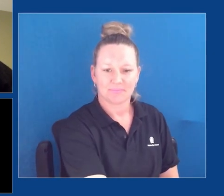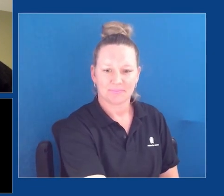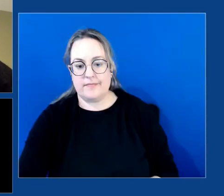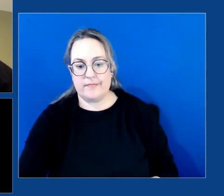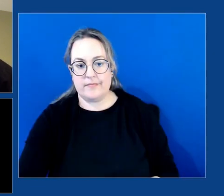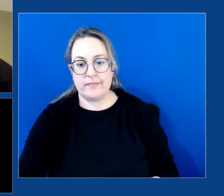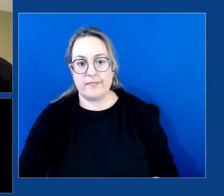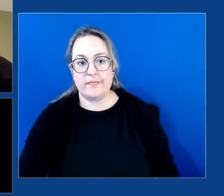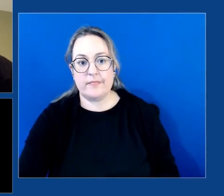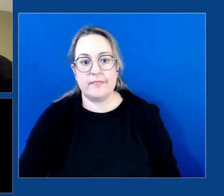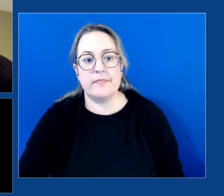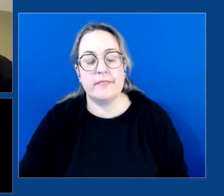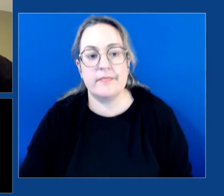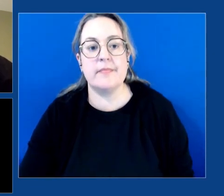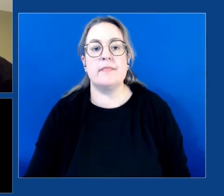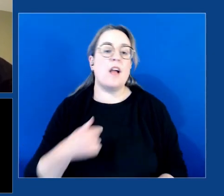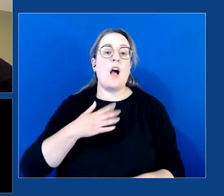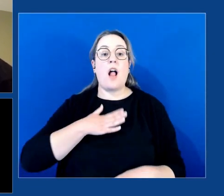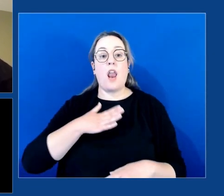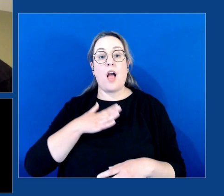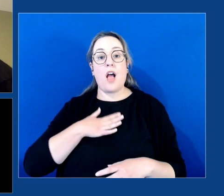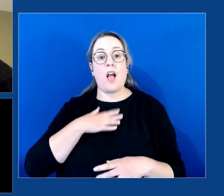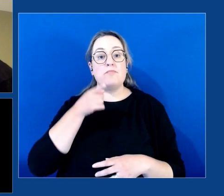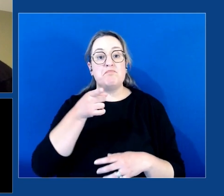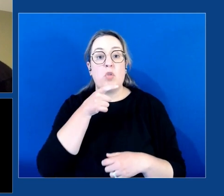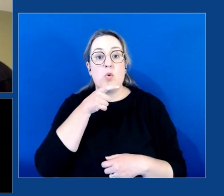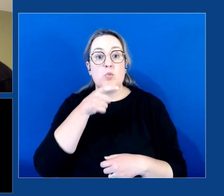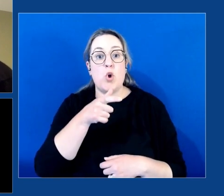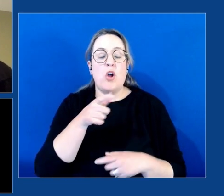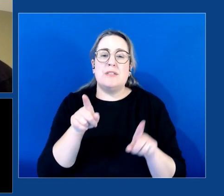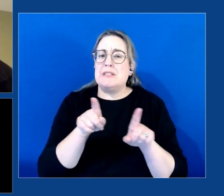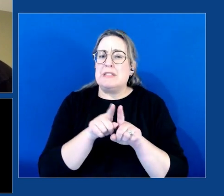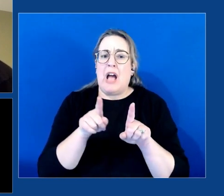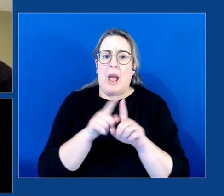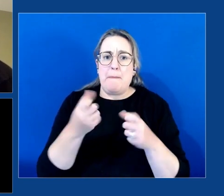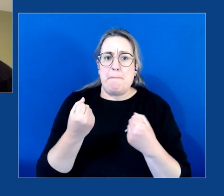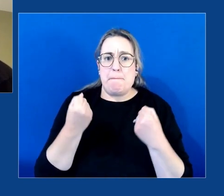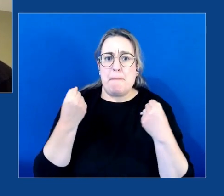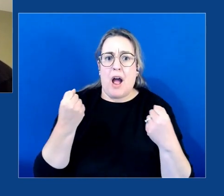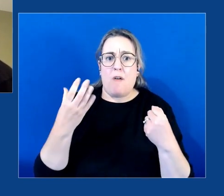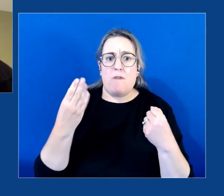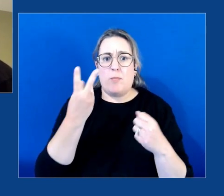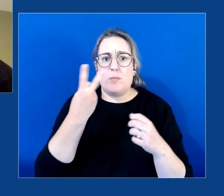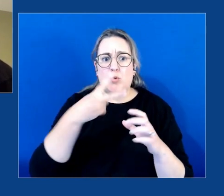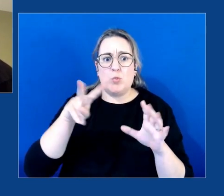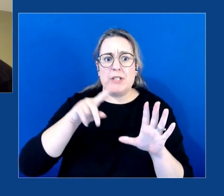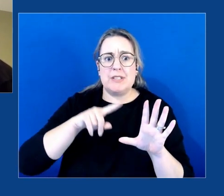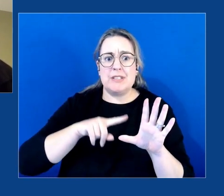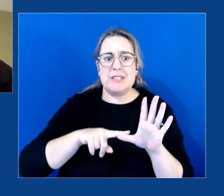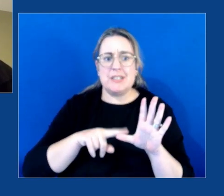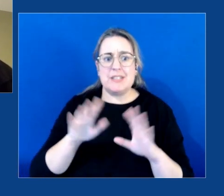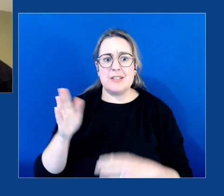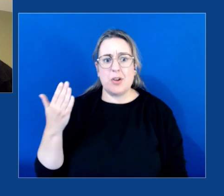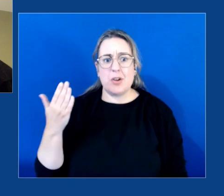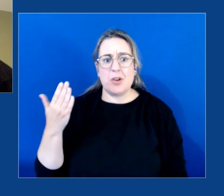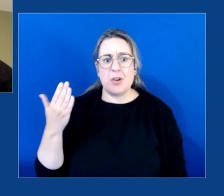words still today from 20 years ago. I said there would be one question for each person. I really want to give you a follow-up question, but